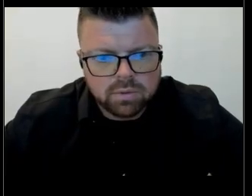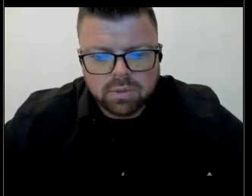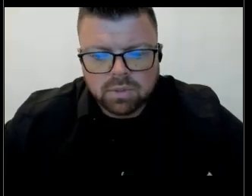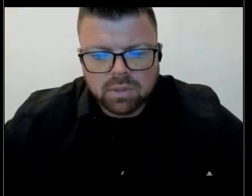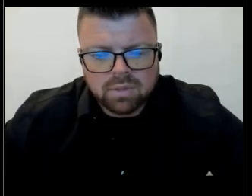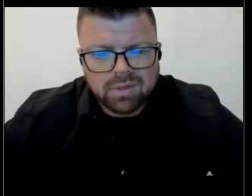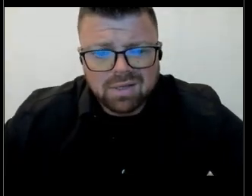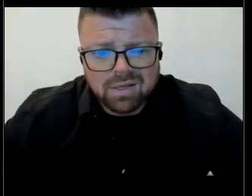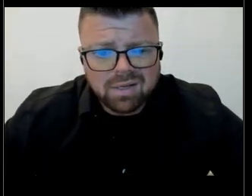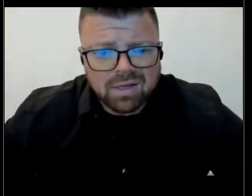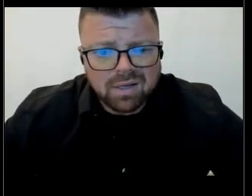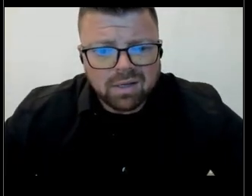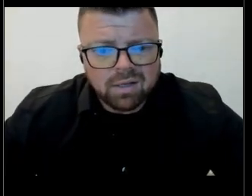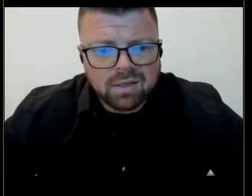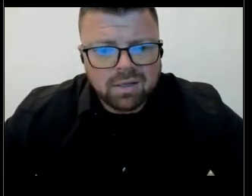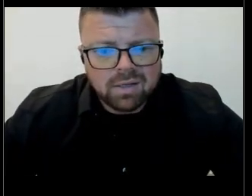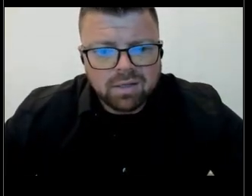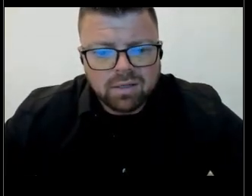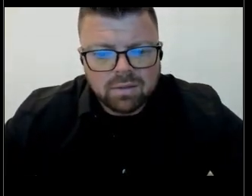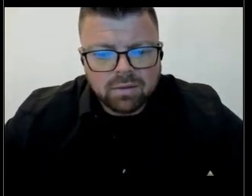M13-1991.